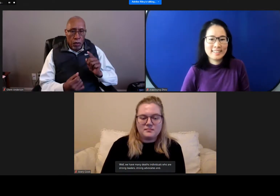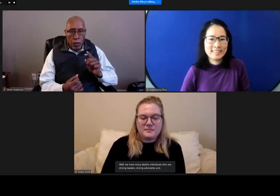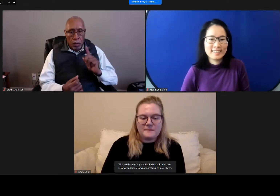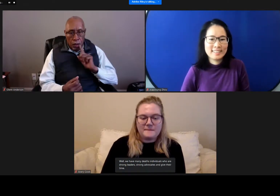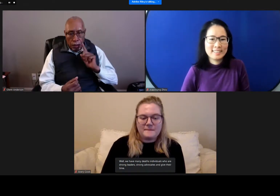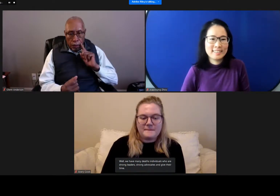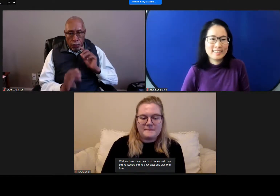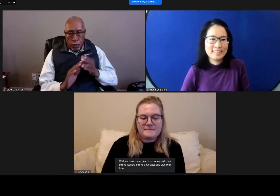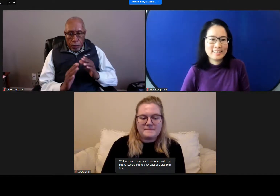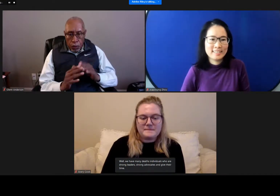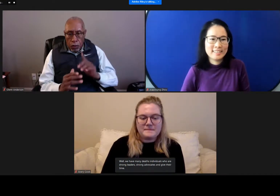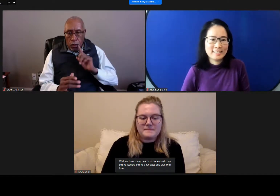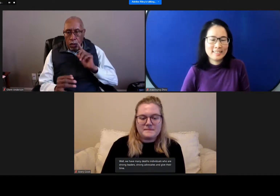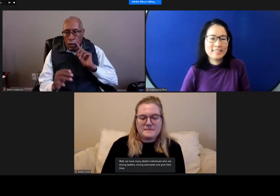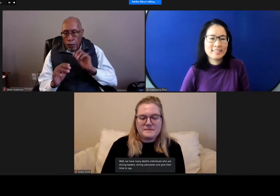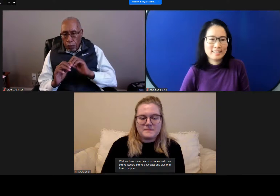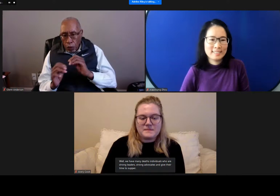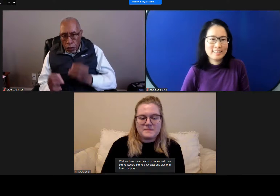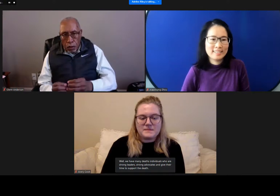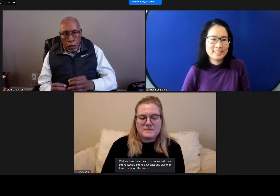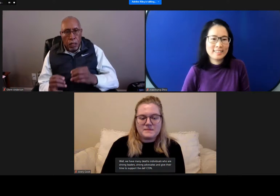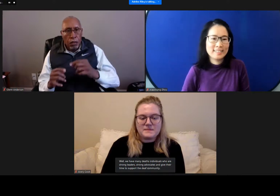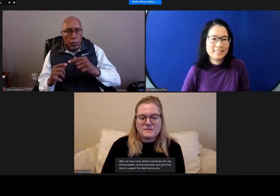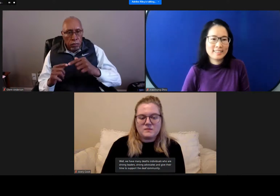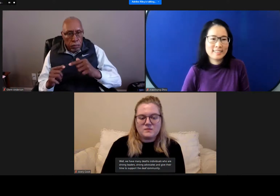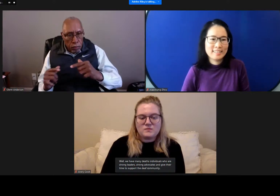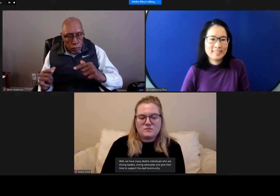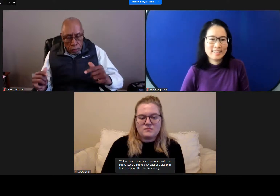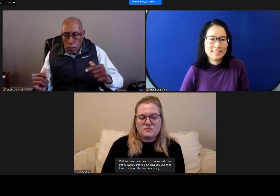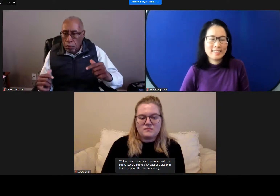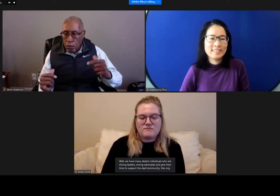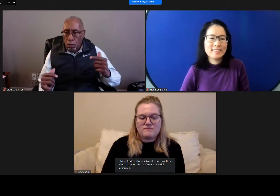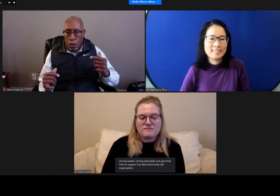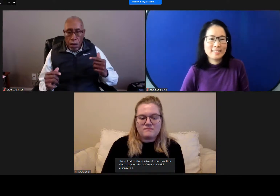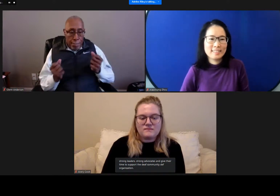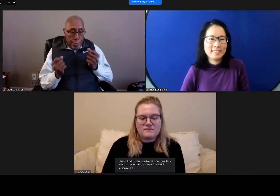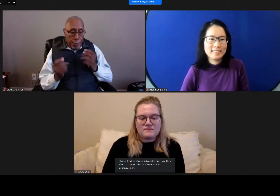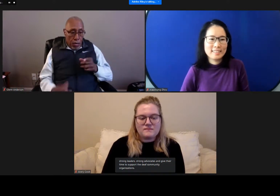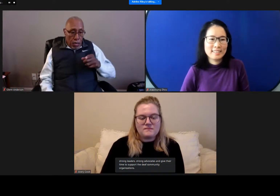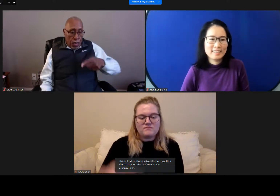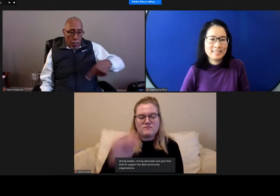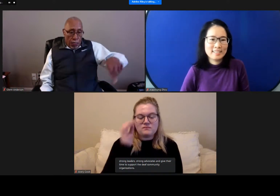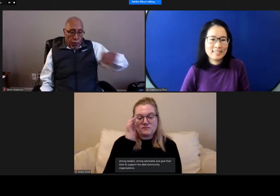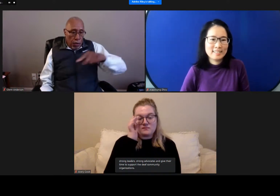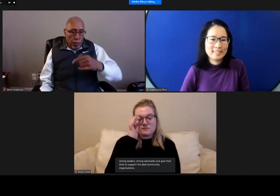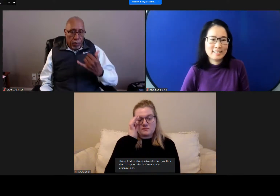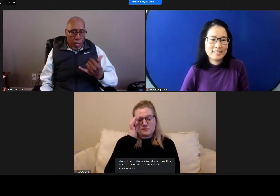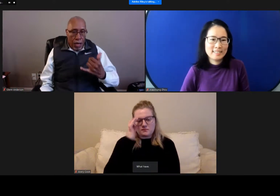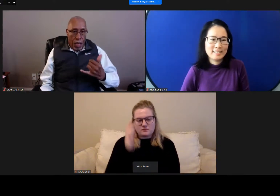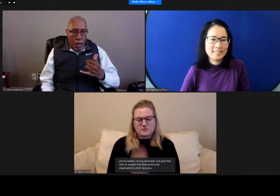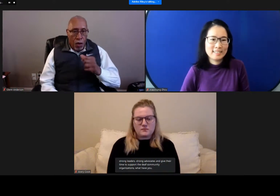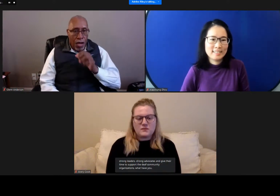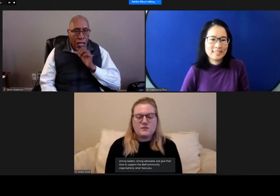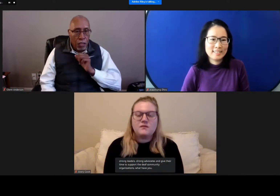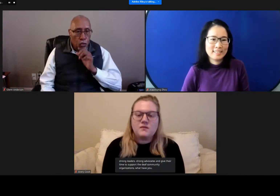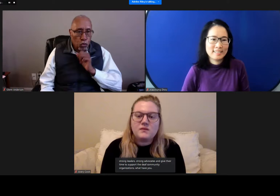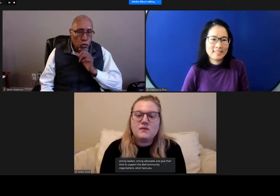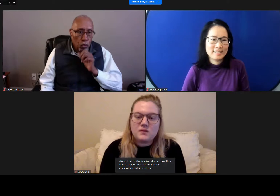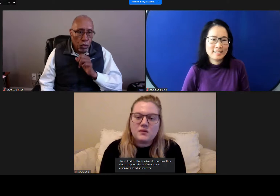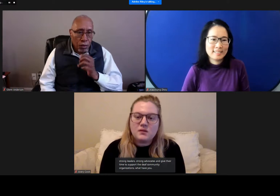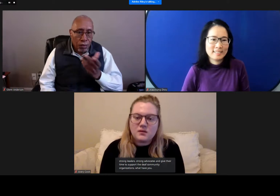their time to support the deaf community, deaf organizations, what have you.